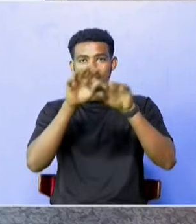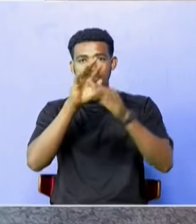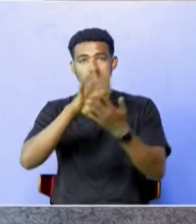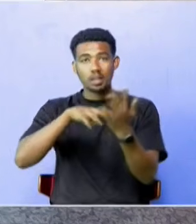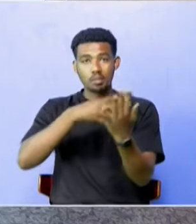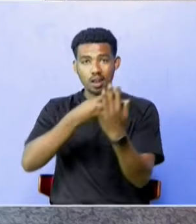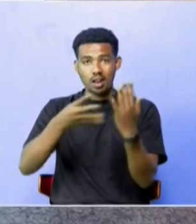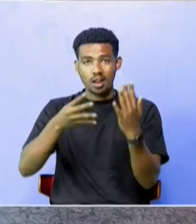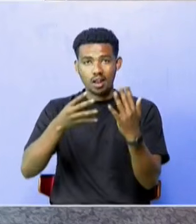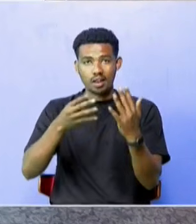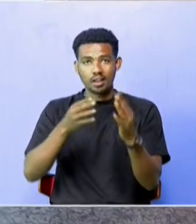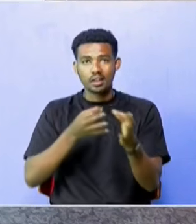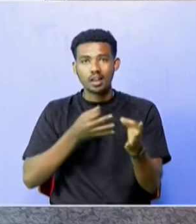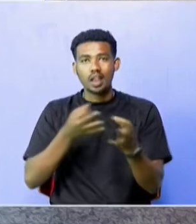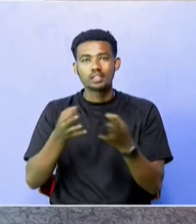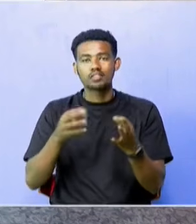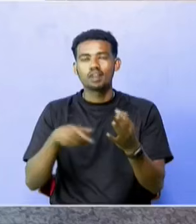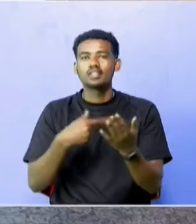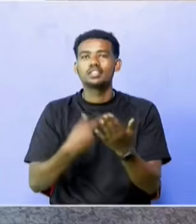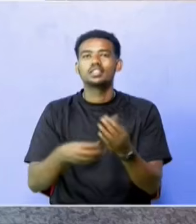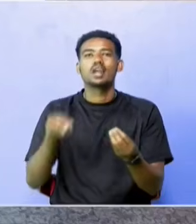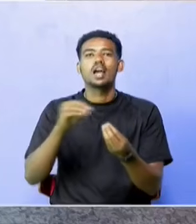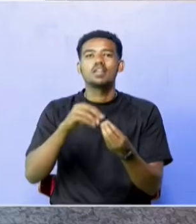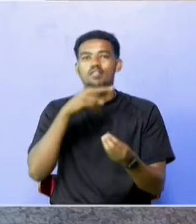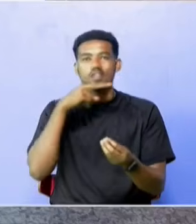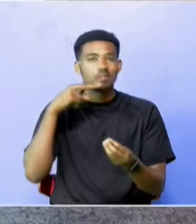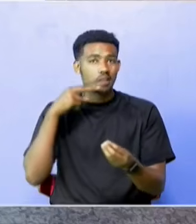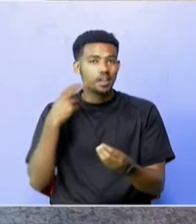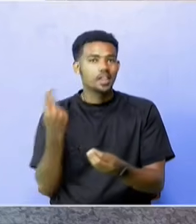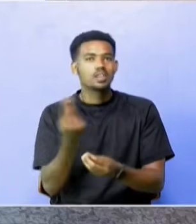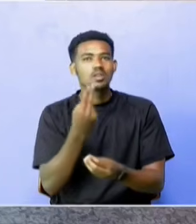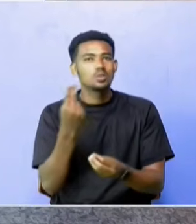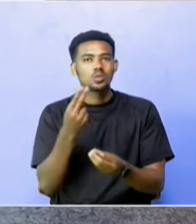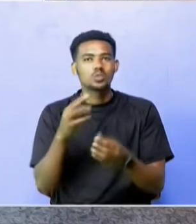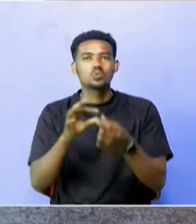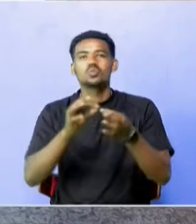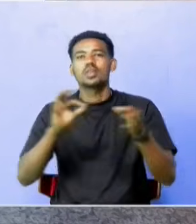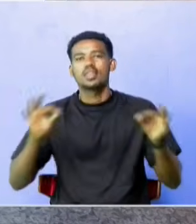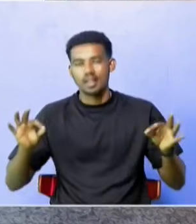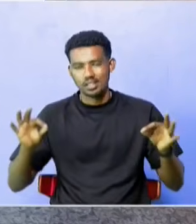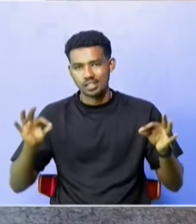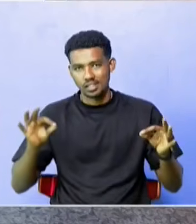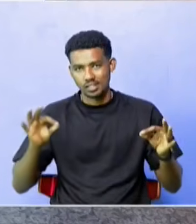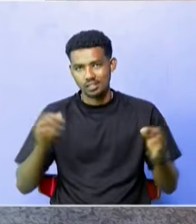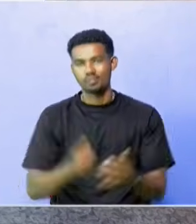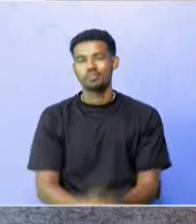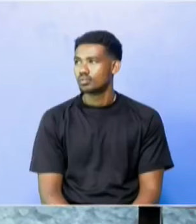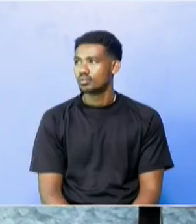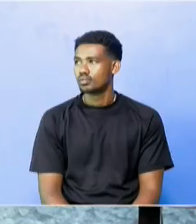these adverbs, and we use them in a sentence, okay? Good, let us do it.